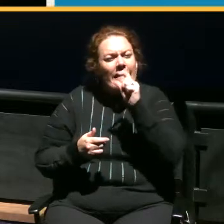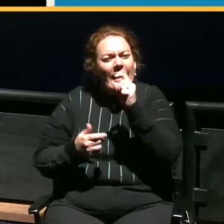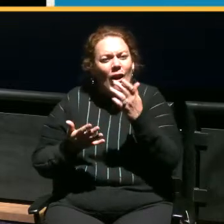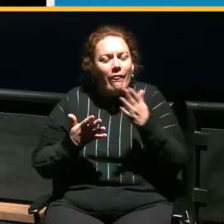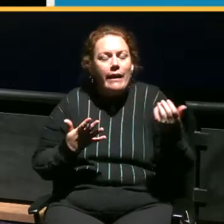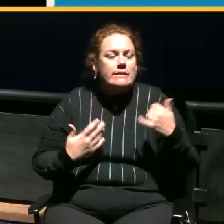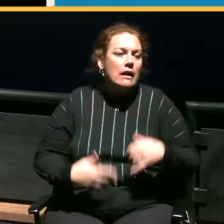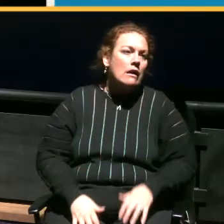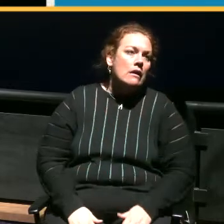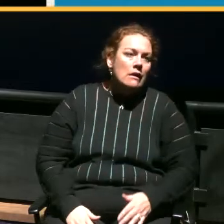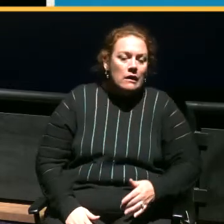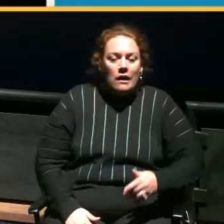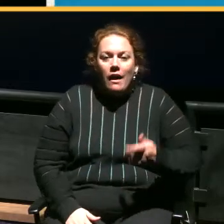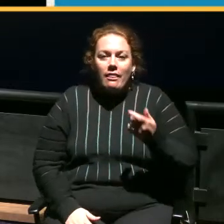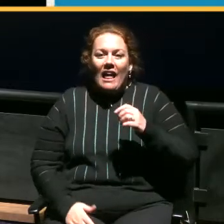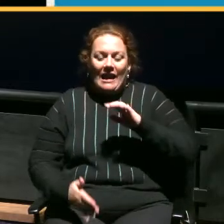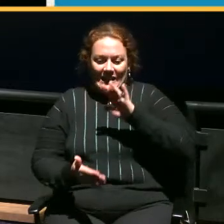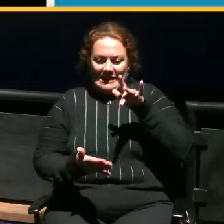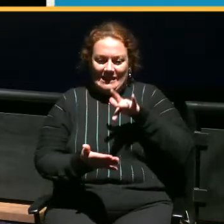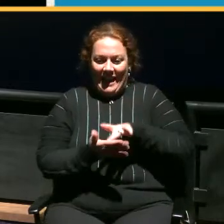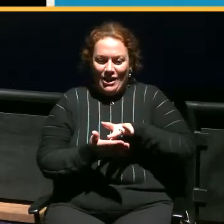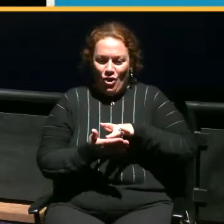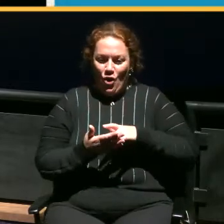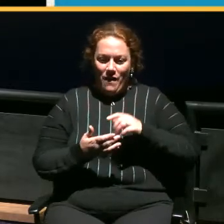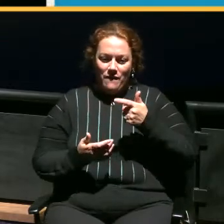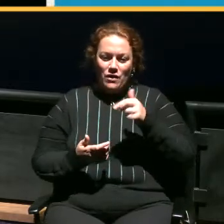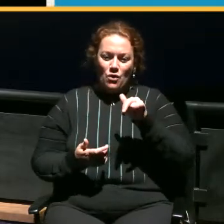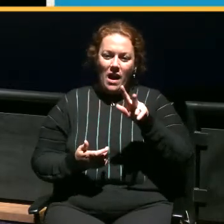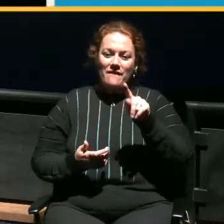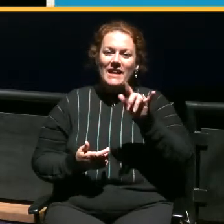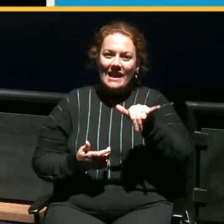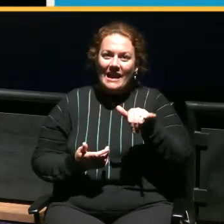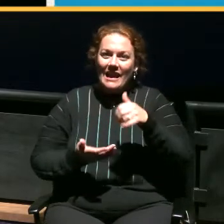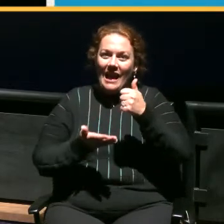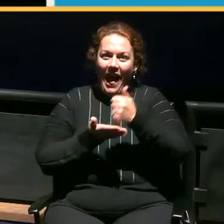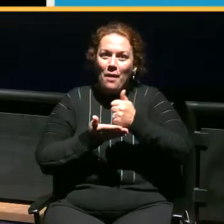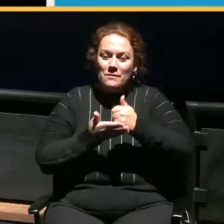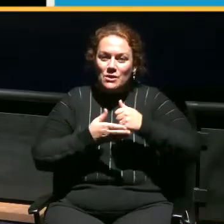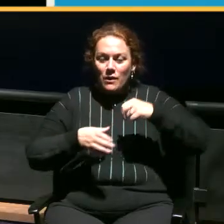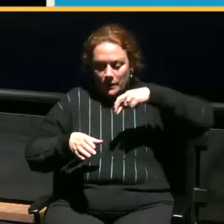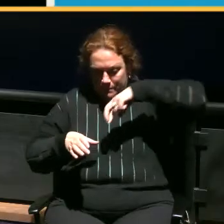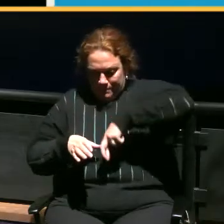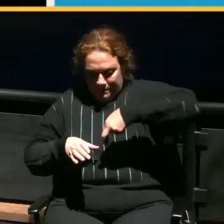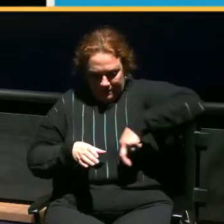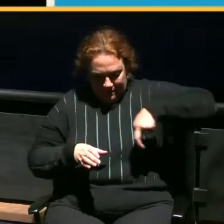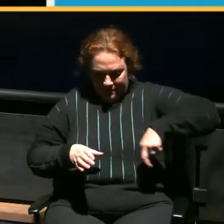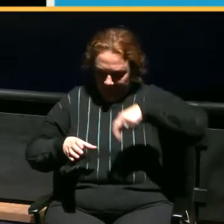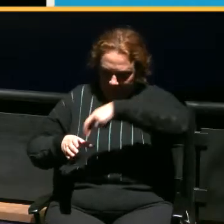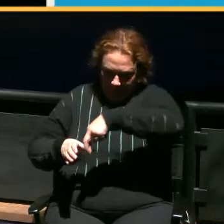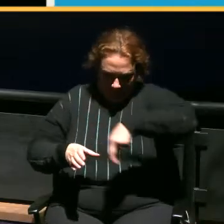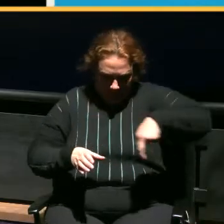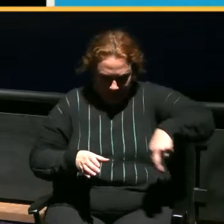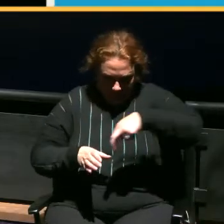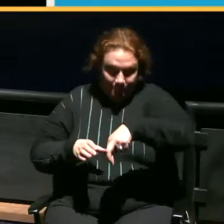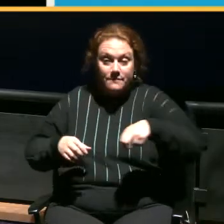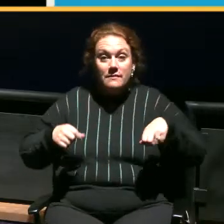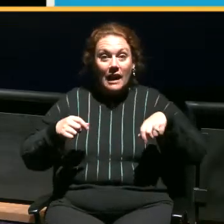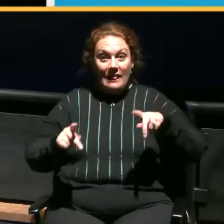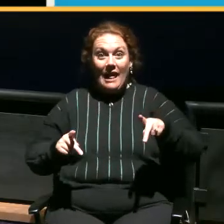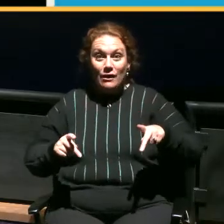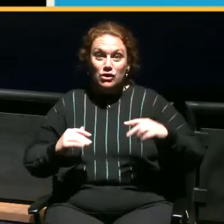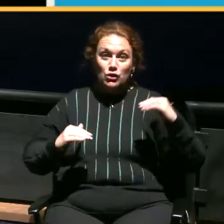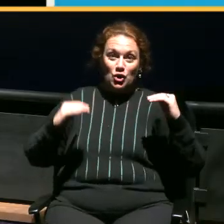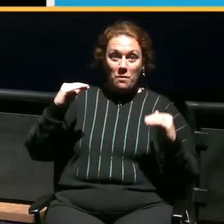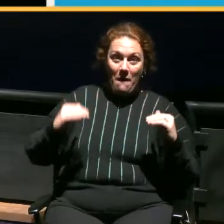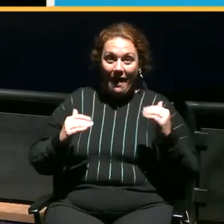like, this center of gravity label there, that helps them when they put on the second servicing mission, when they install that instrument, it allows you to balance